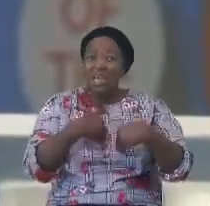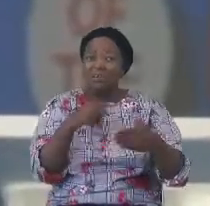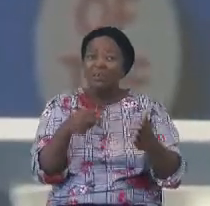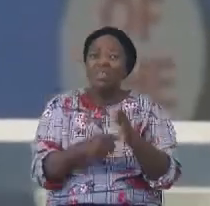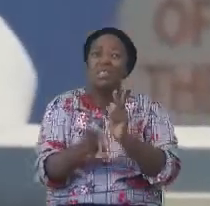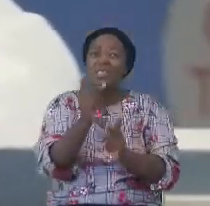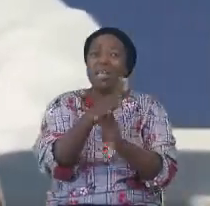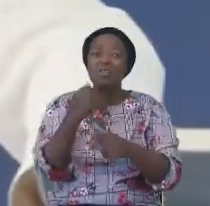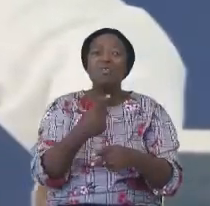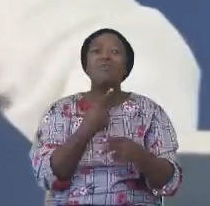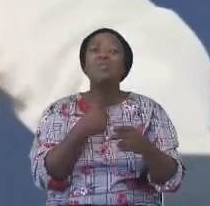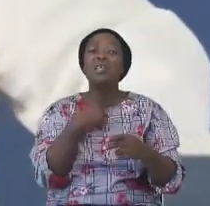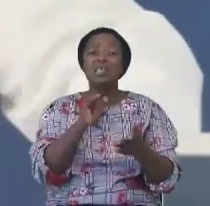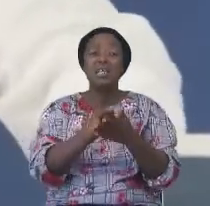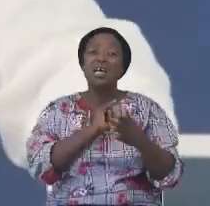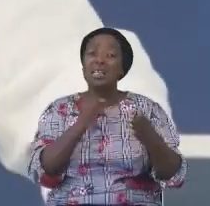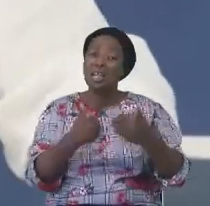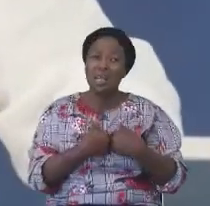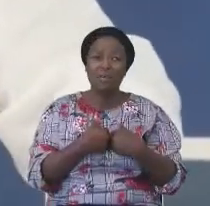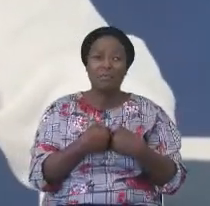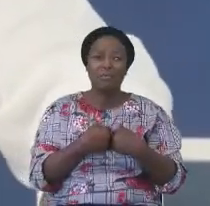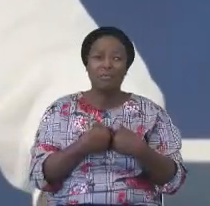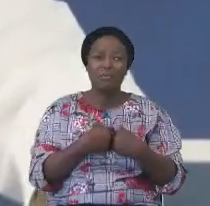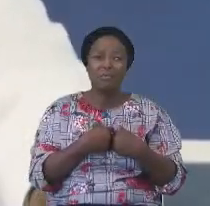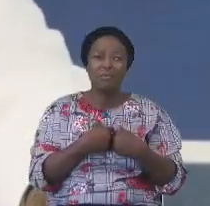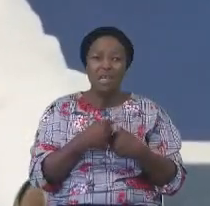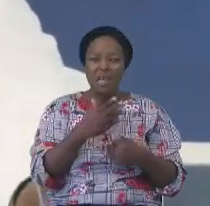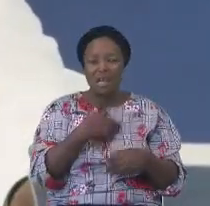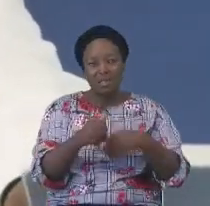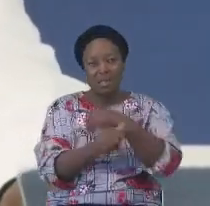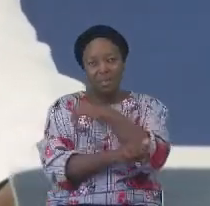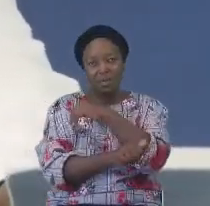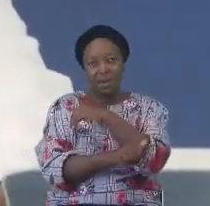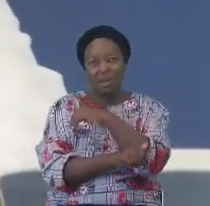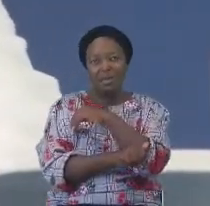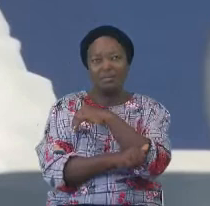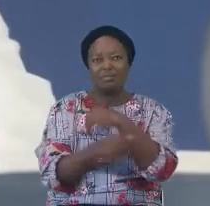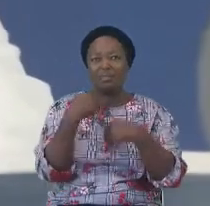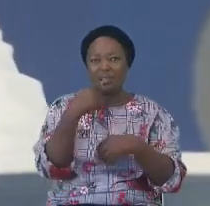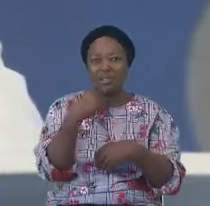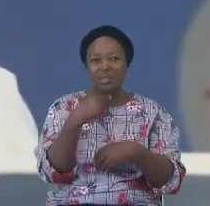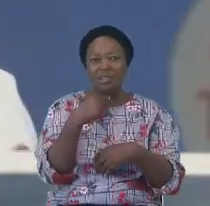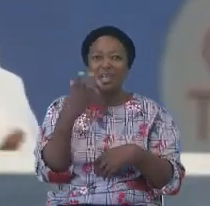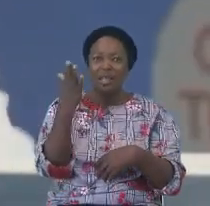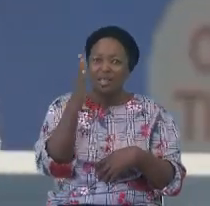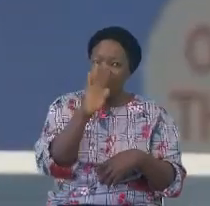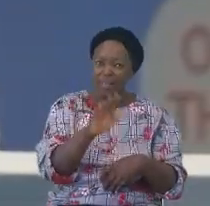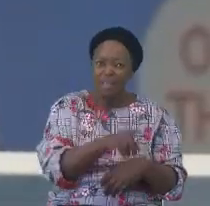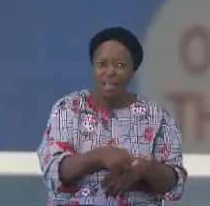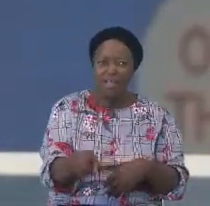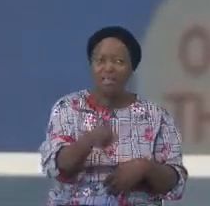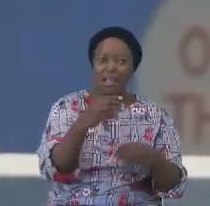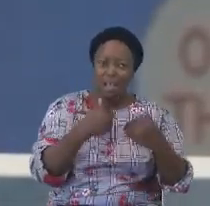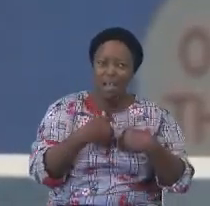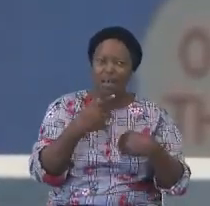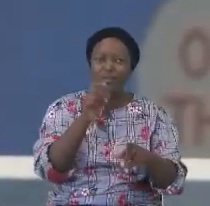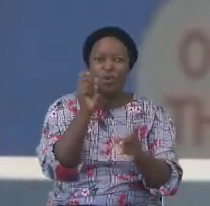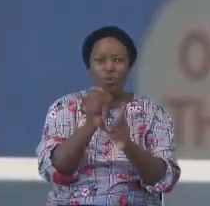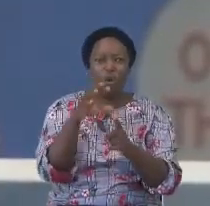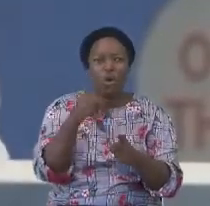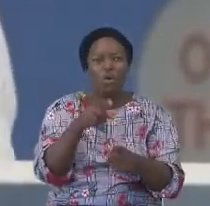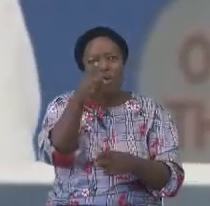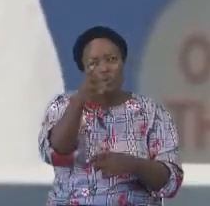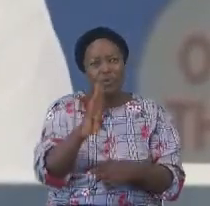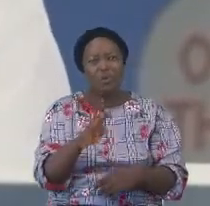my enemies, to come here and have this thirst that I have. And Abraham